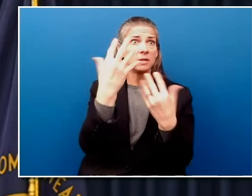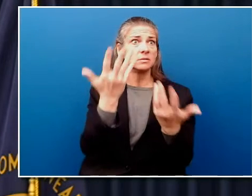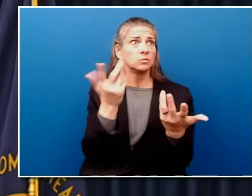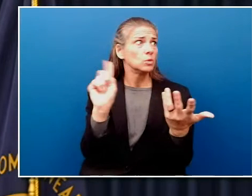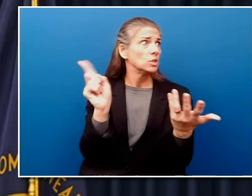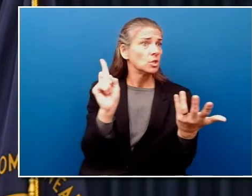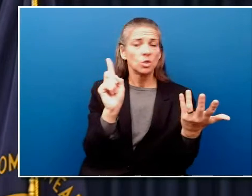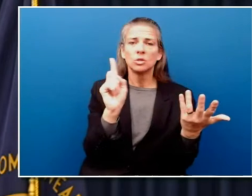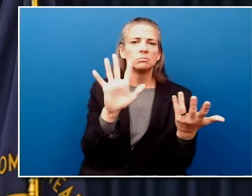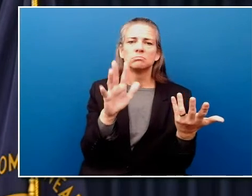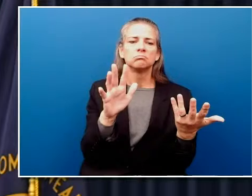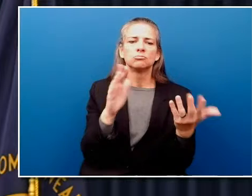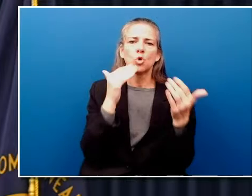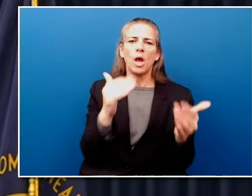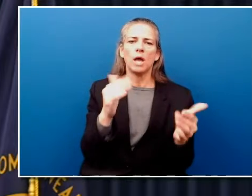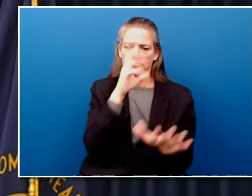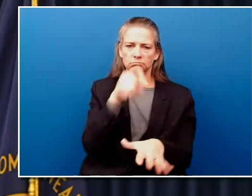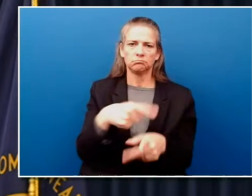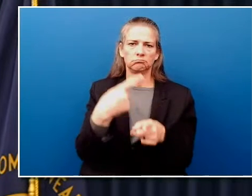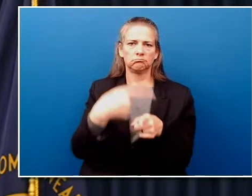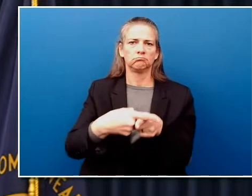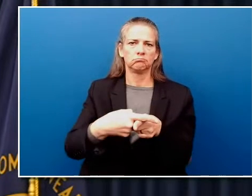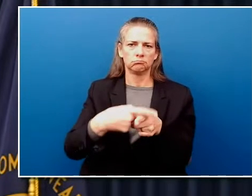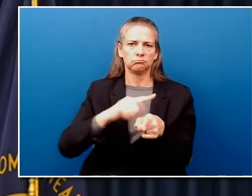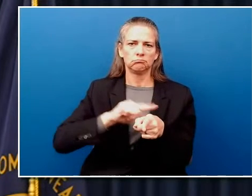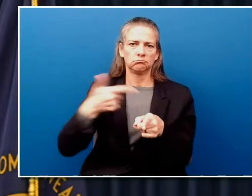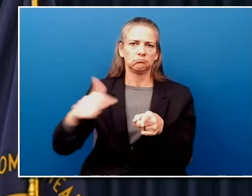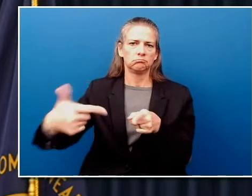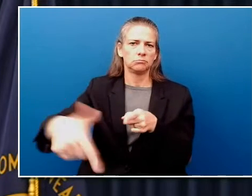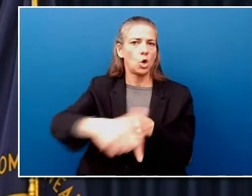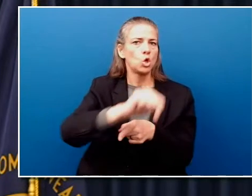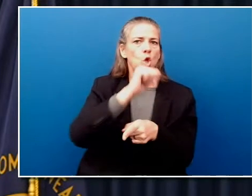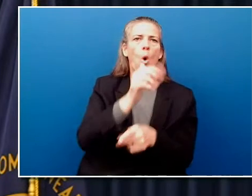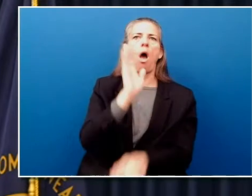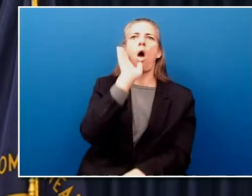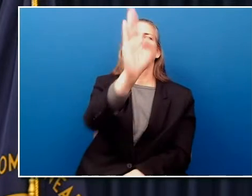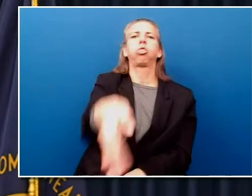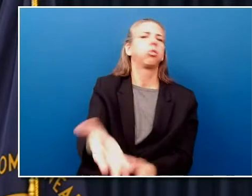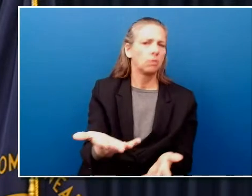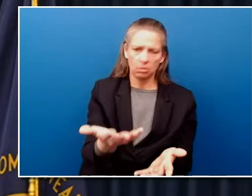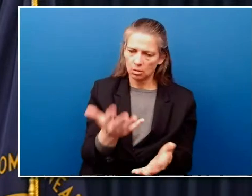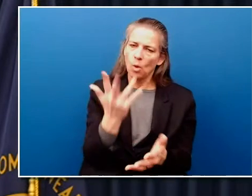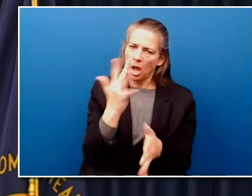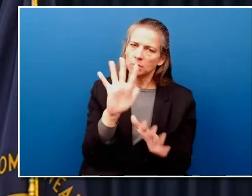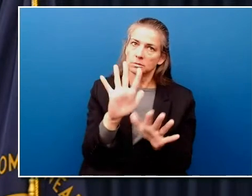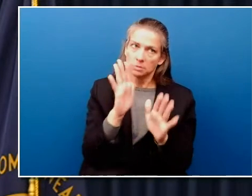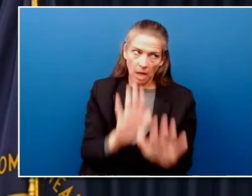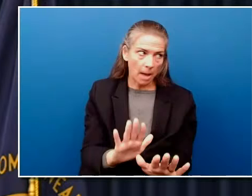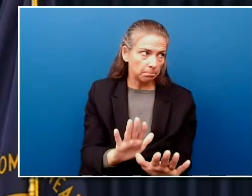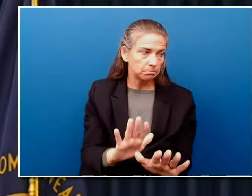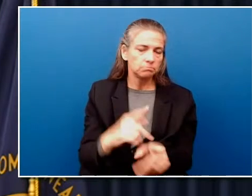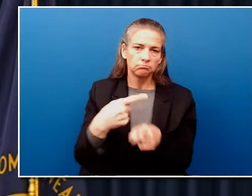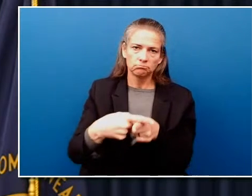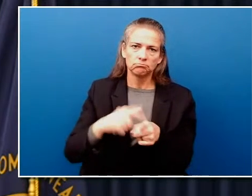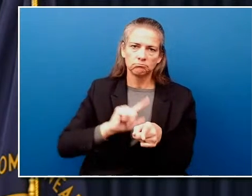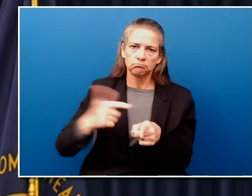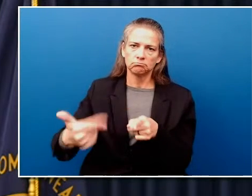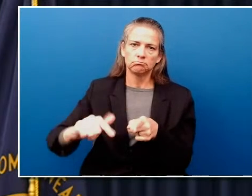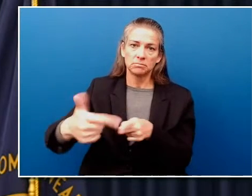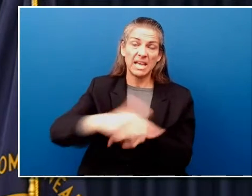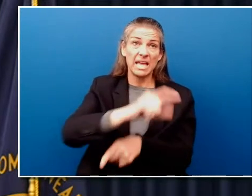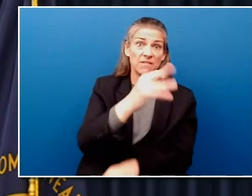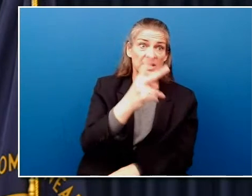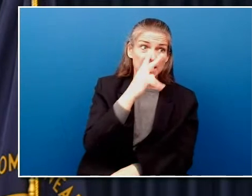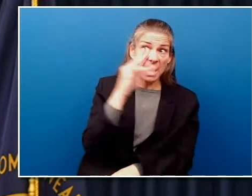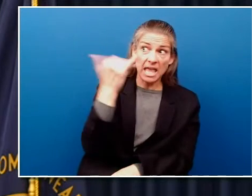Don't just continue through it. Stop at flashing red signals. Use caution if lights are flashing yellow. As a